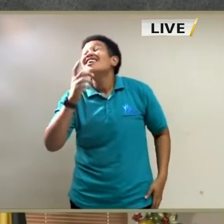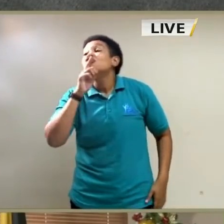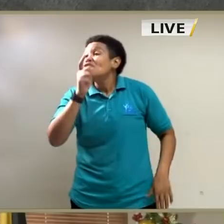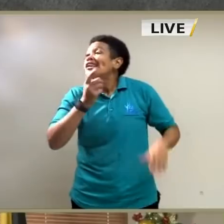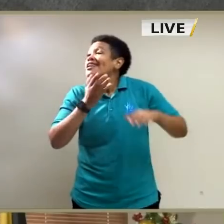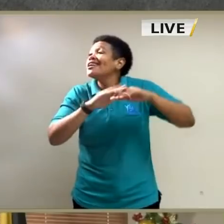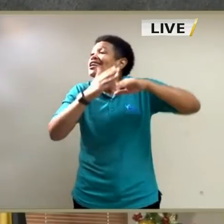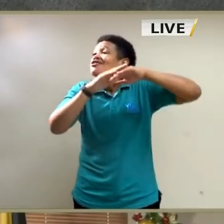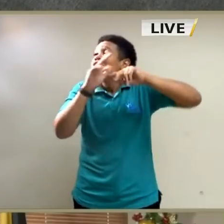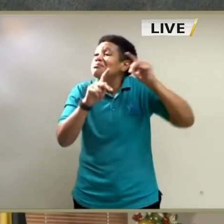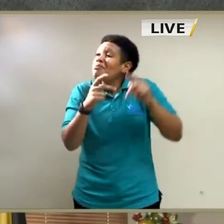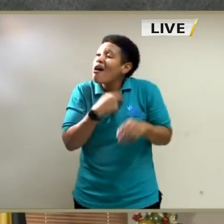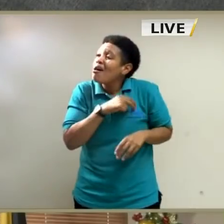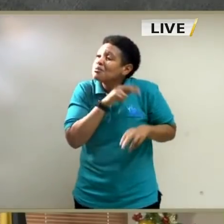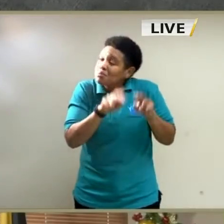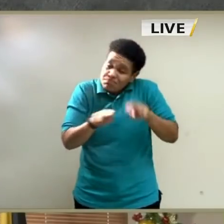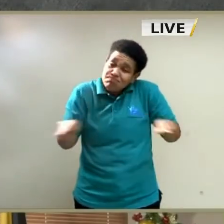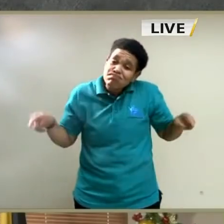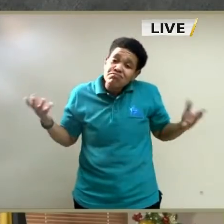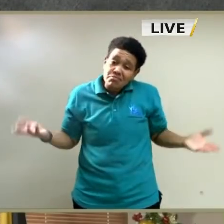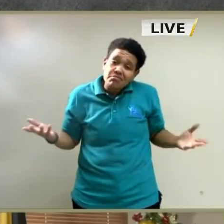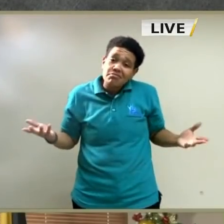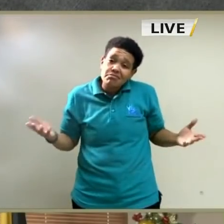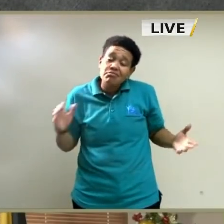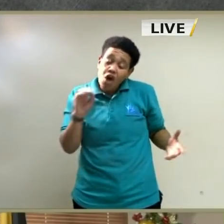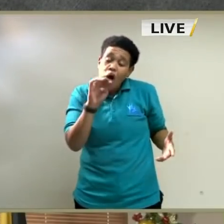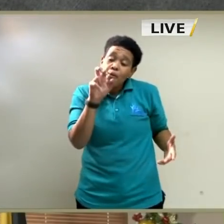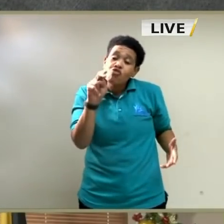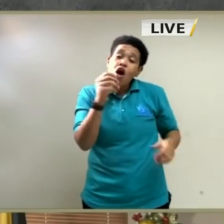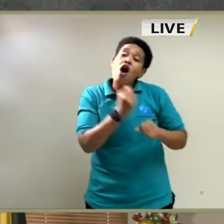increases hospitalization. And this is